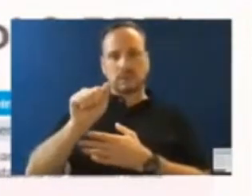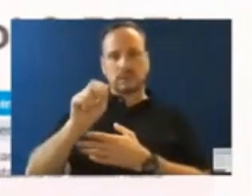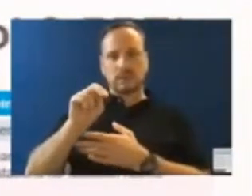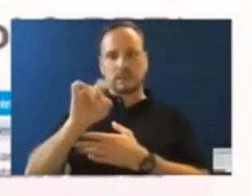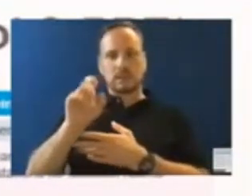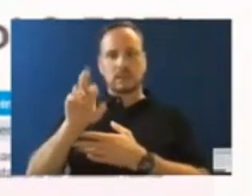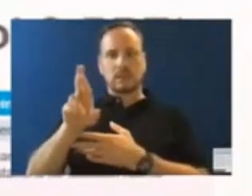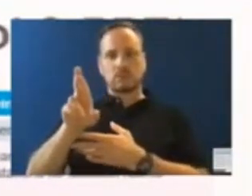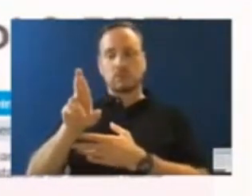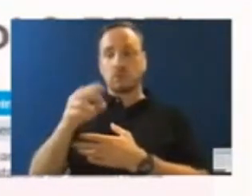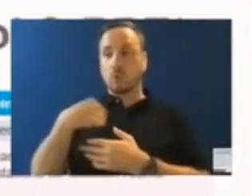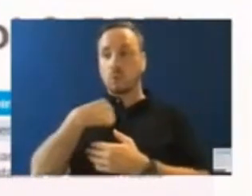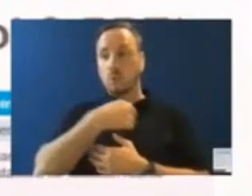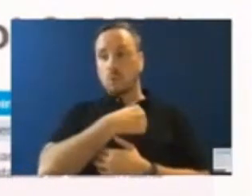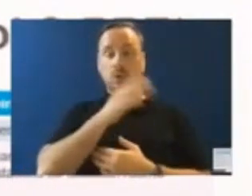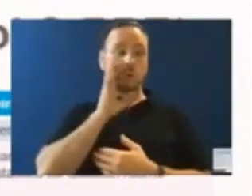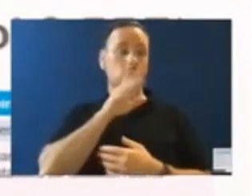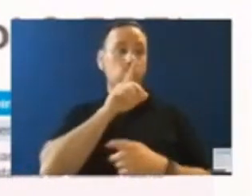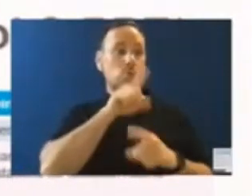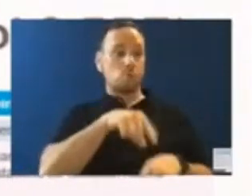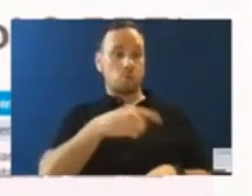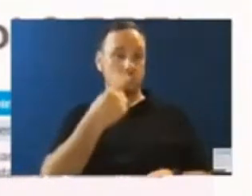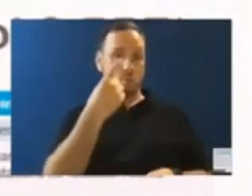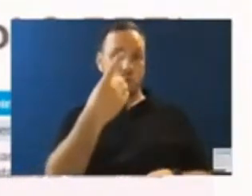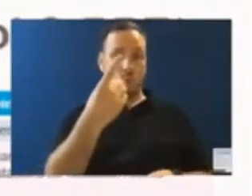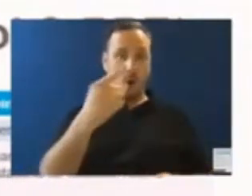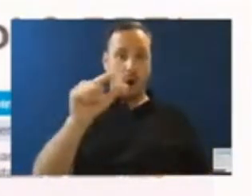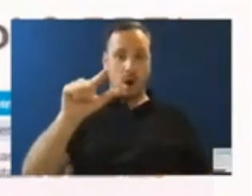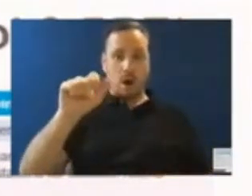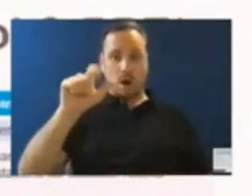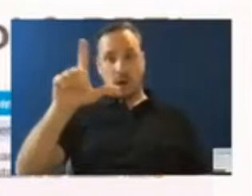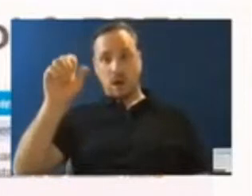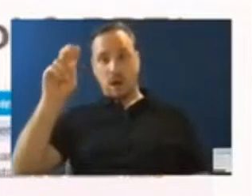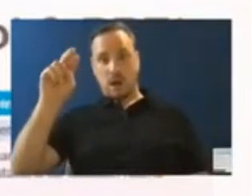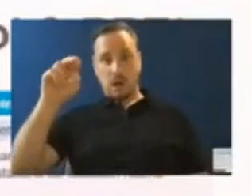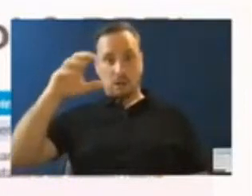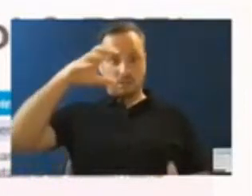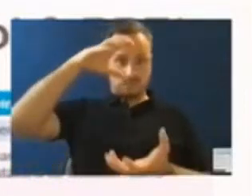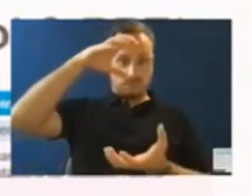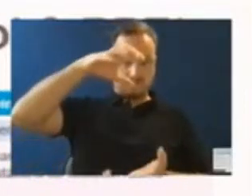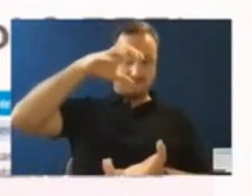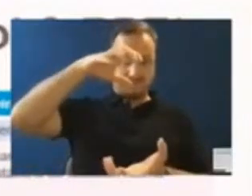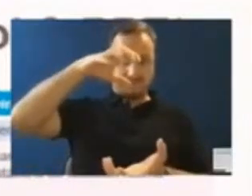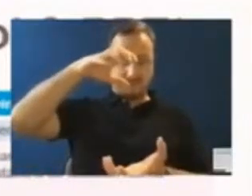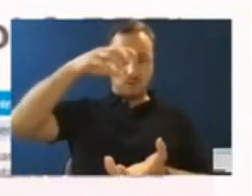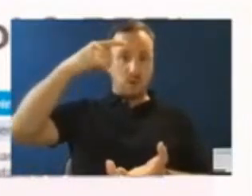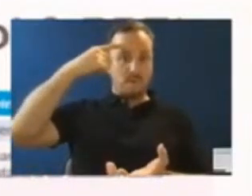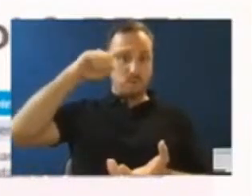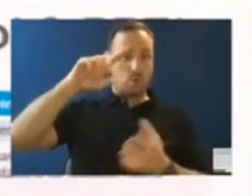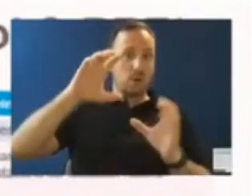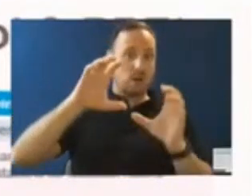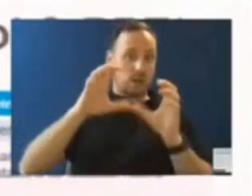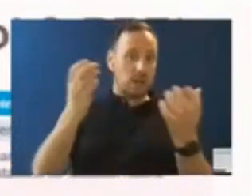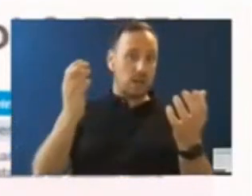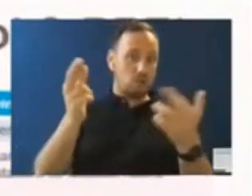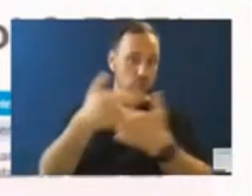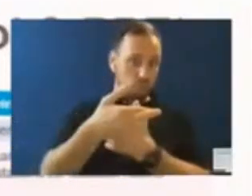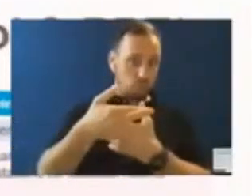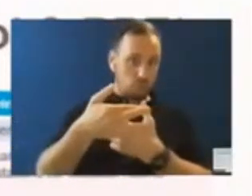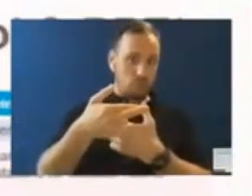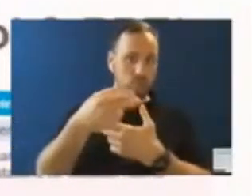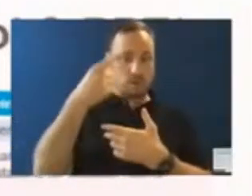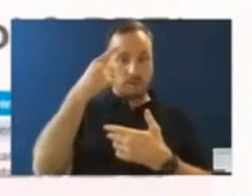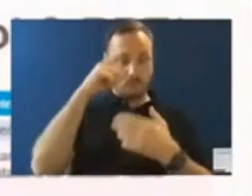container with a pump that the teachers will have in their classrooms for their own use, but also for supervised use for students.